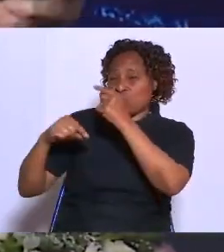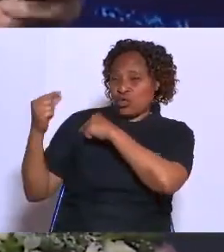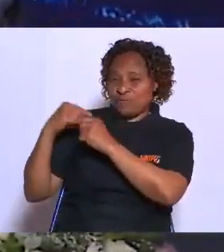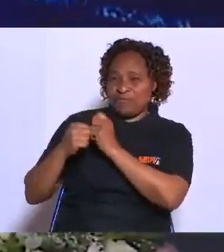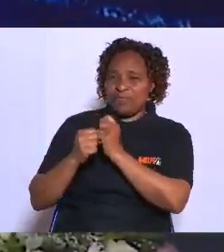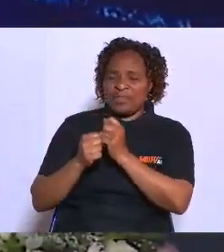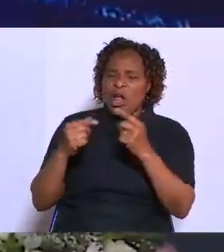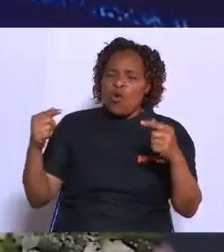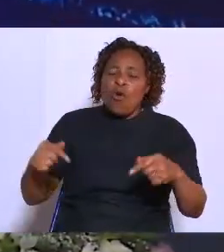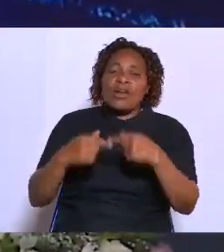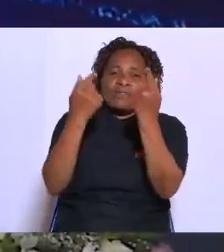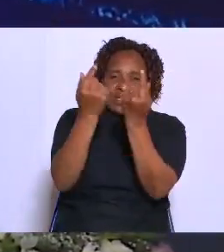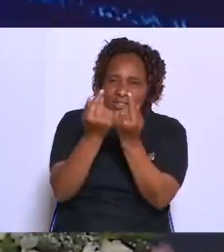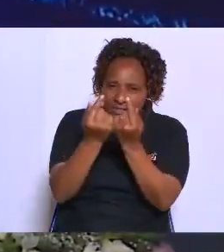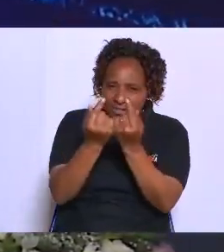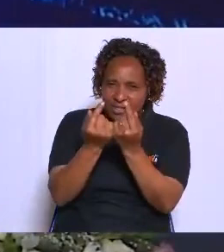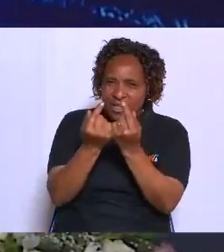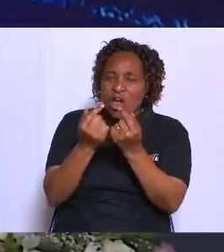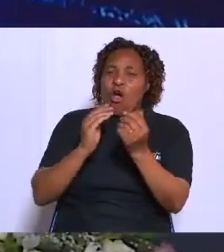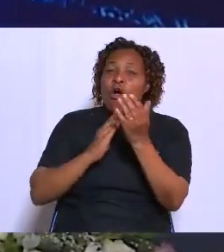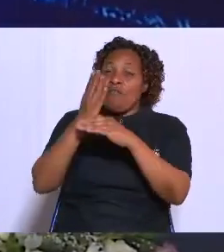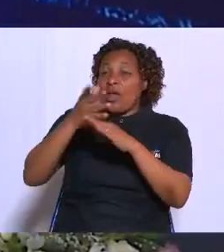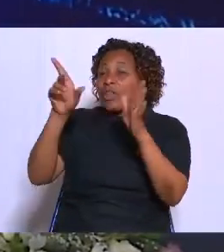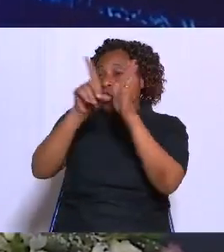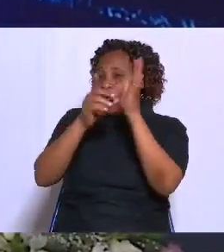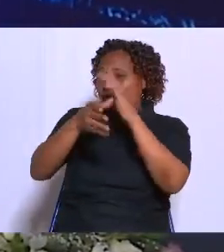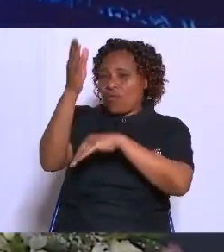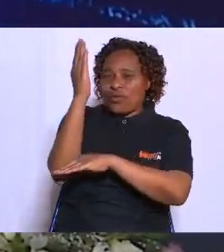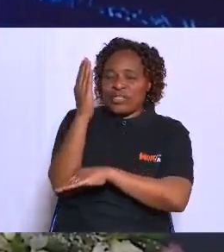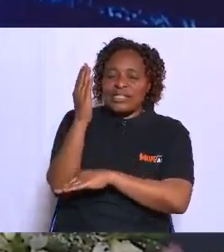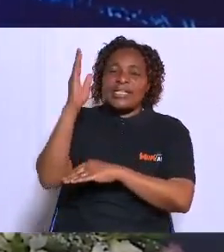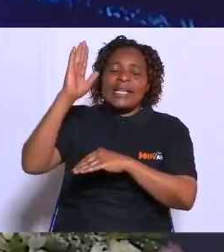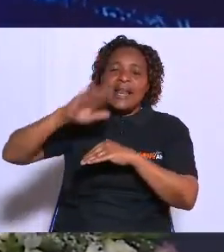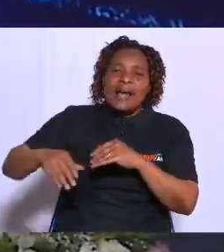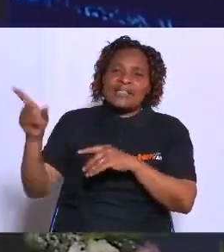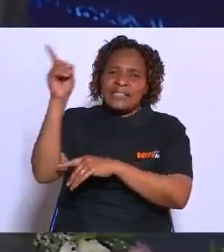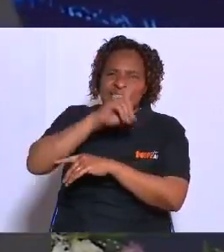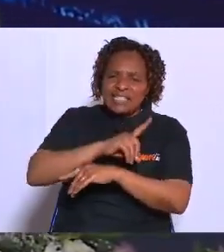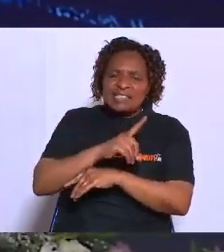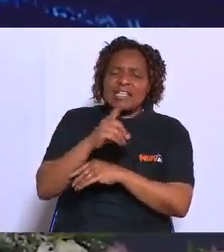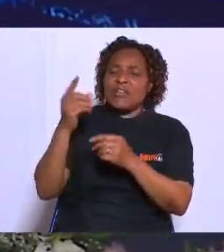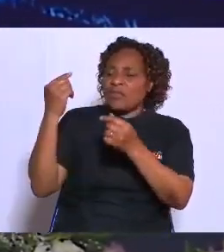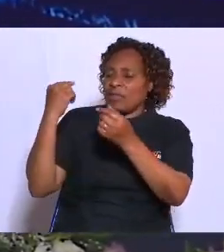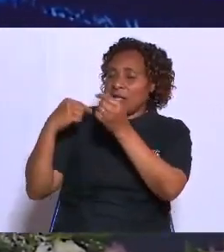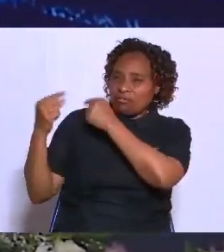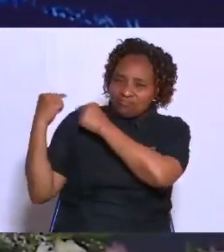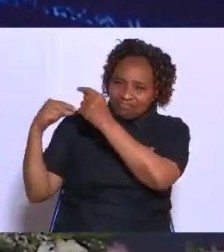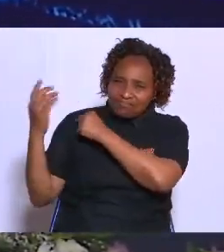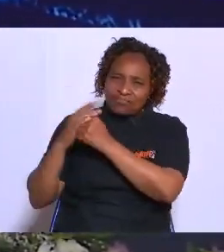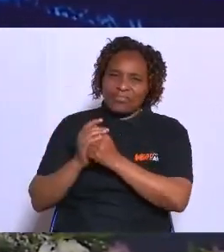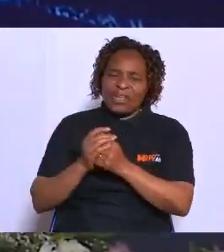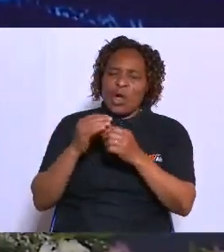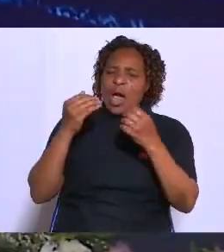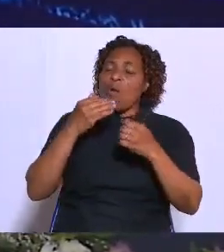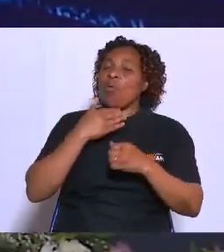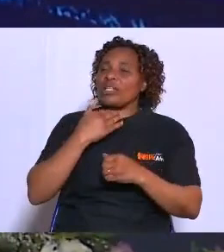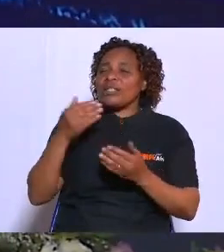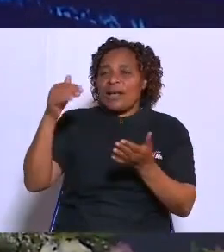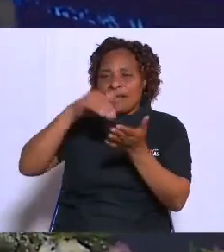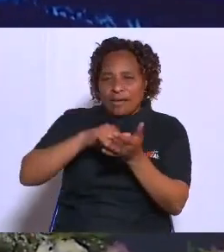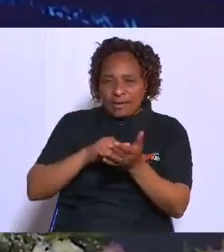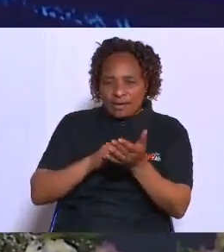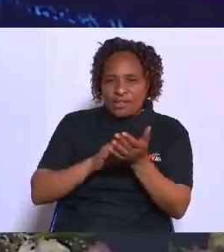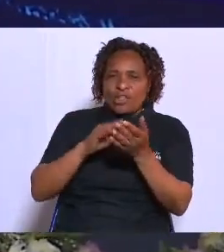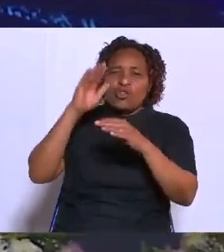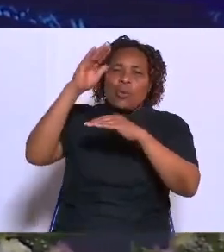be a conflict over the law of God in the last days of Earth's history we once again will